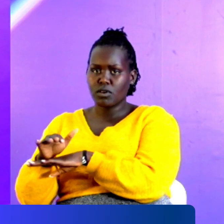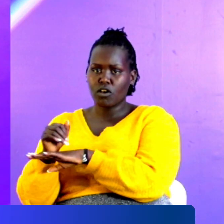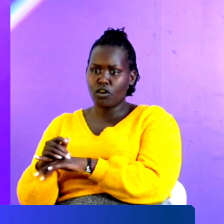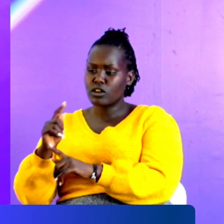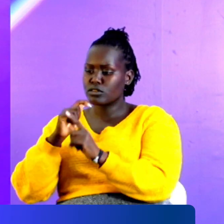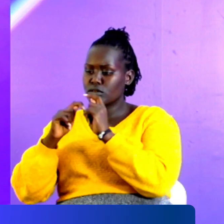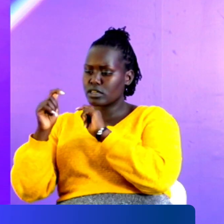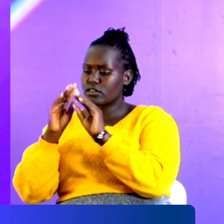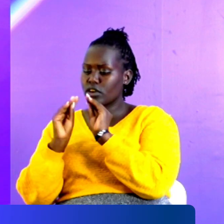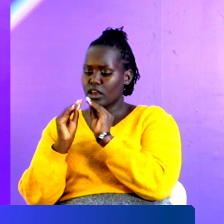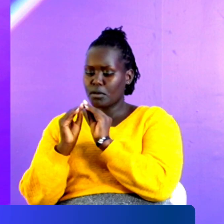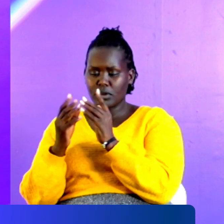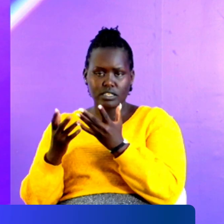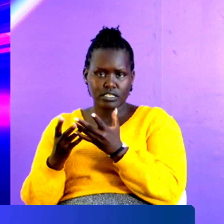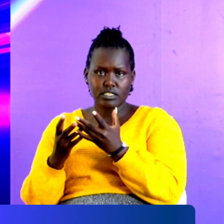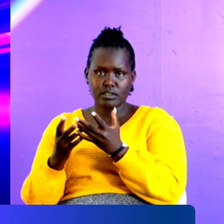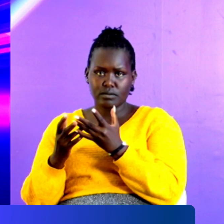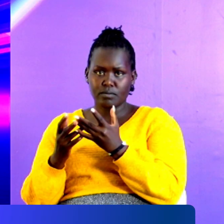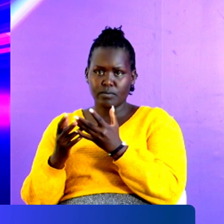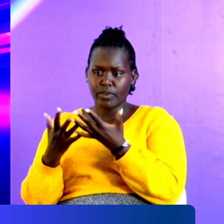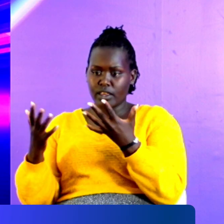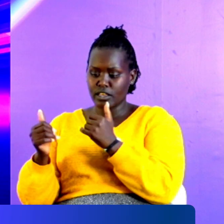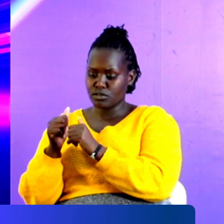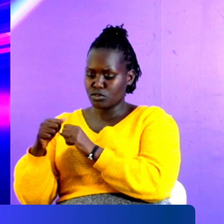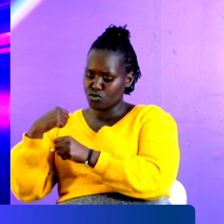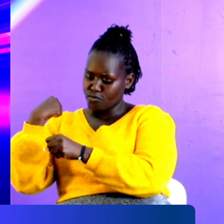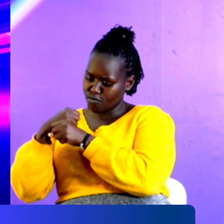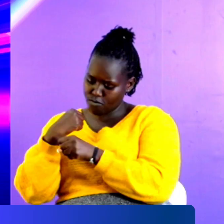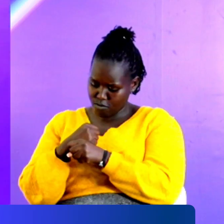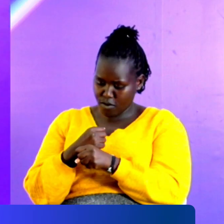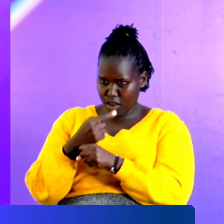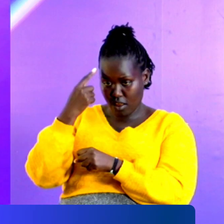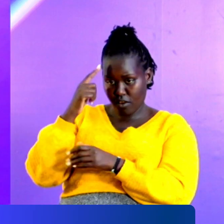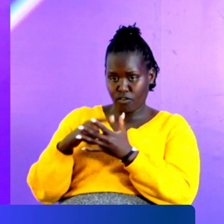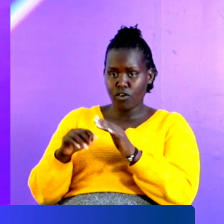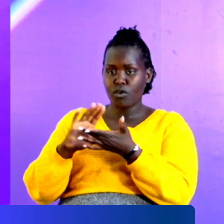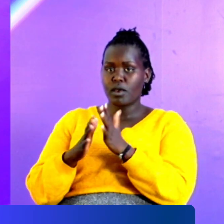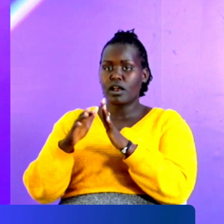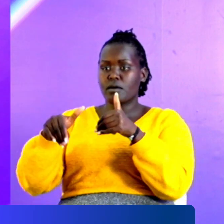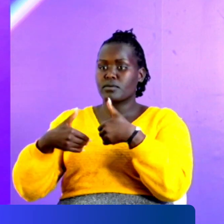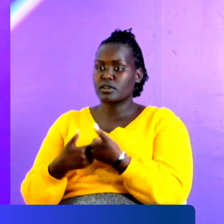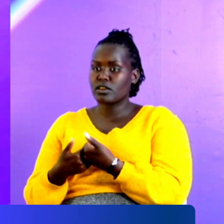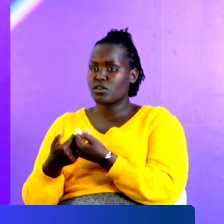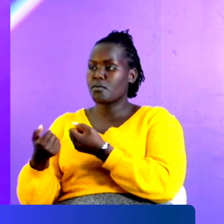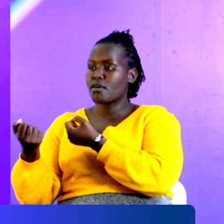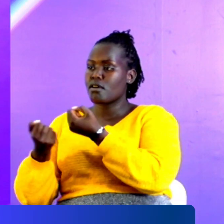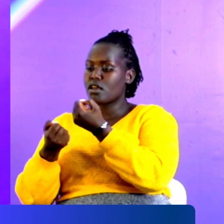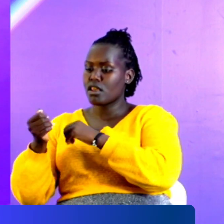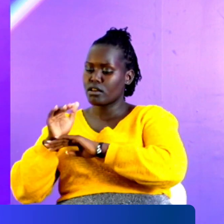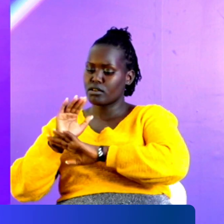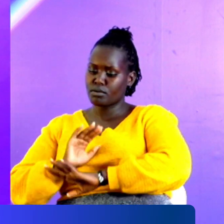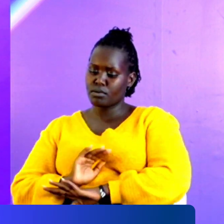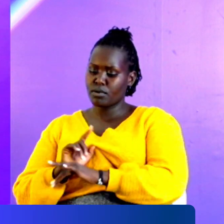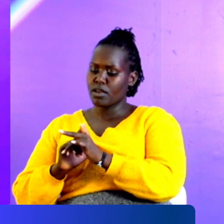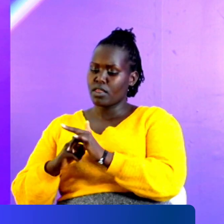to meetings, you get tired. And these are things that you're working hard for. Thank you. You get tired. Yeah. So you should be in a car somewhere resting so that by the time you get there,